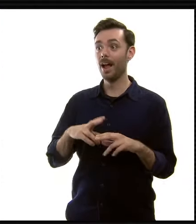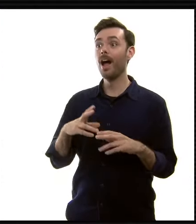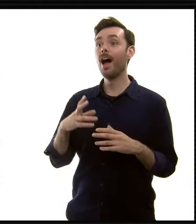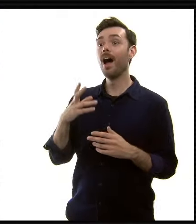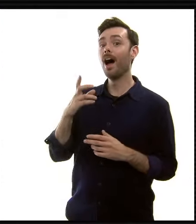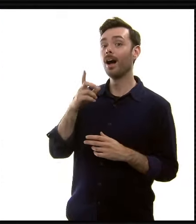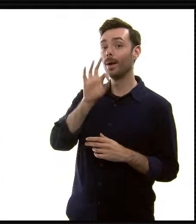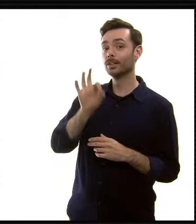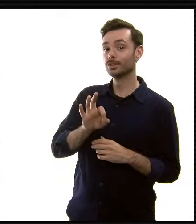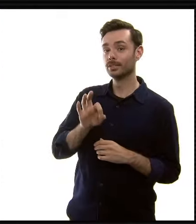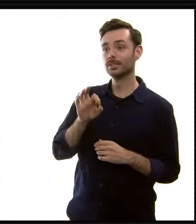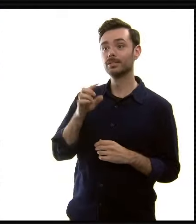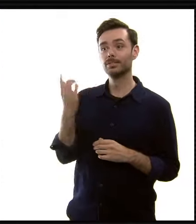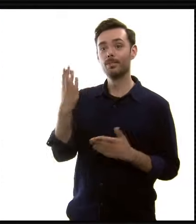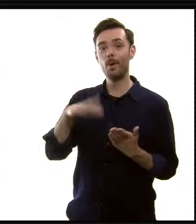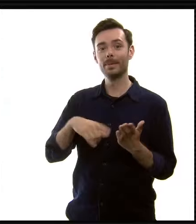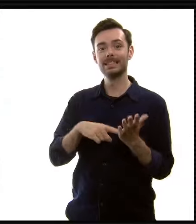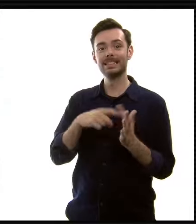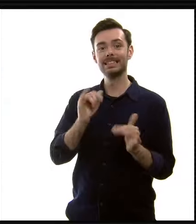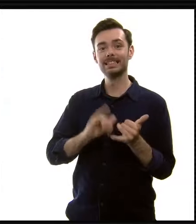it's Tess.